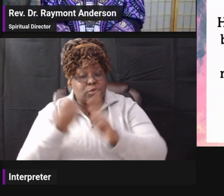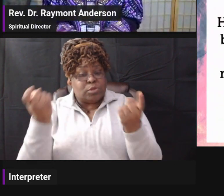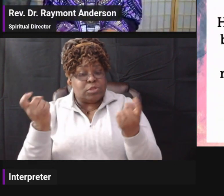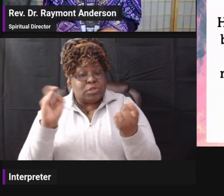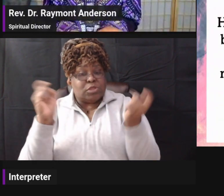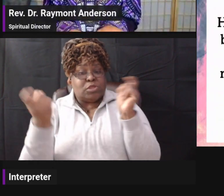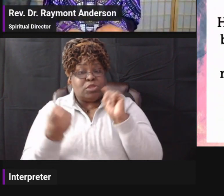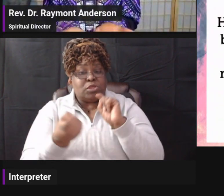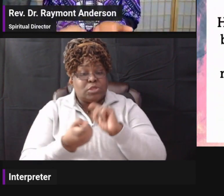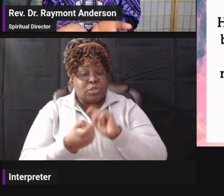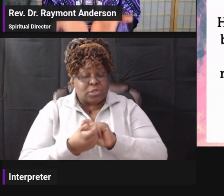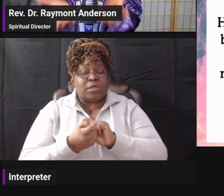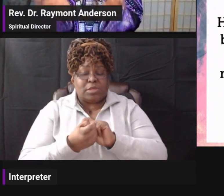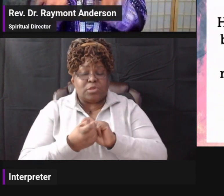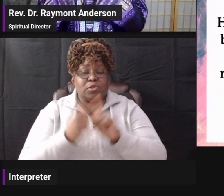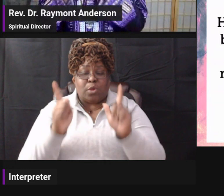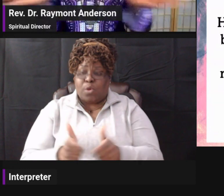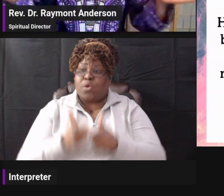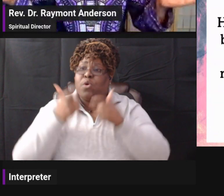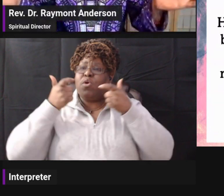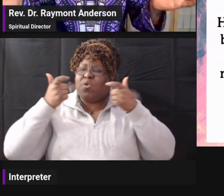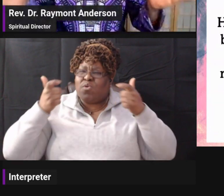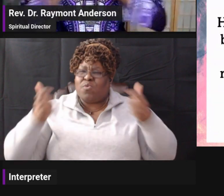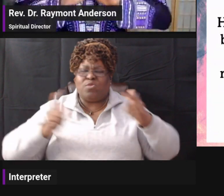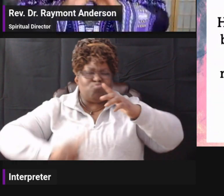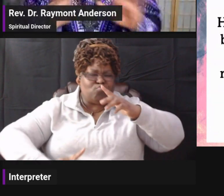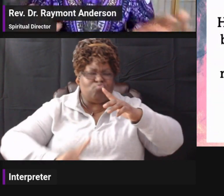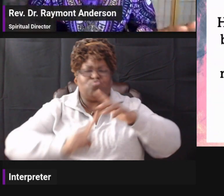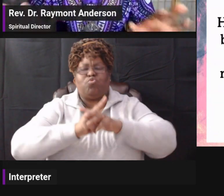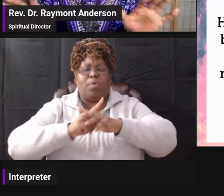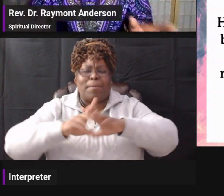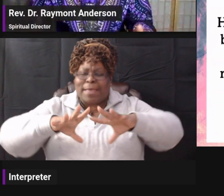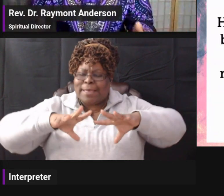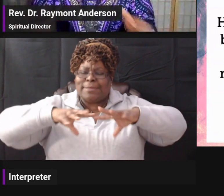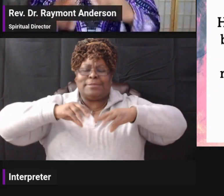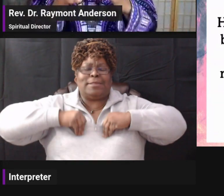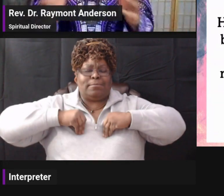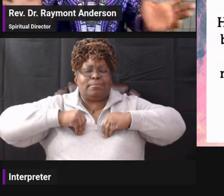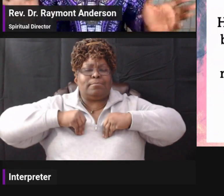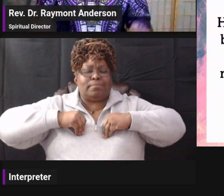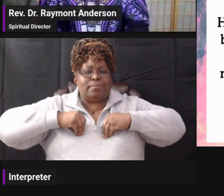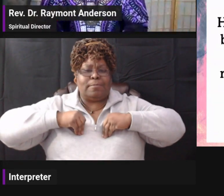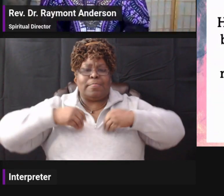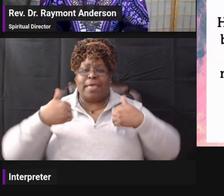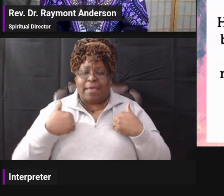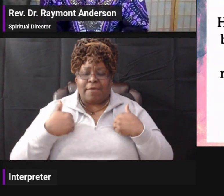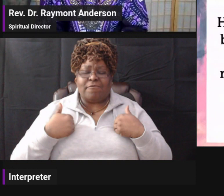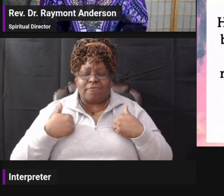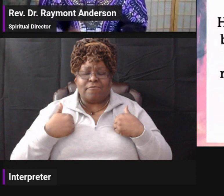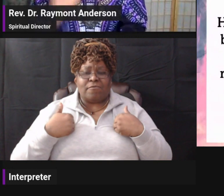are able to change so that greatness is readily accessible to everyone.